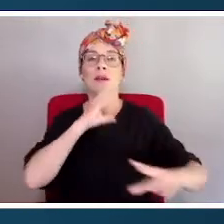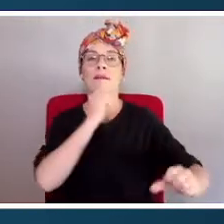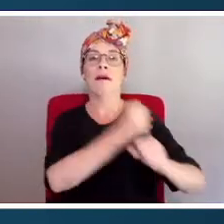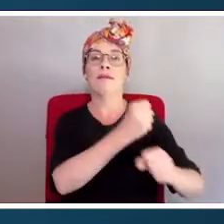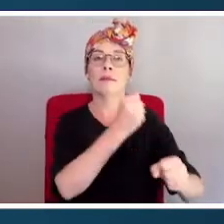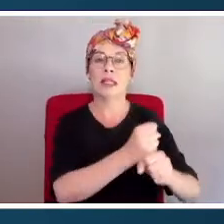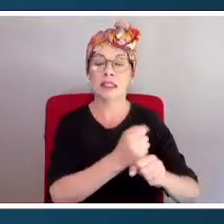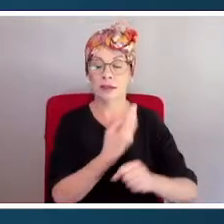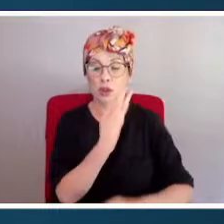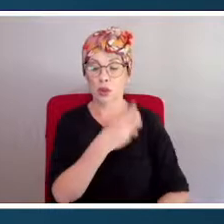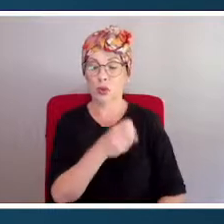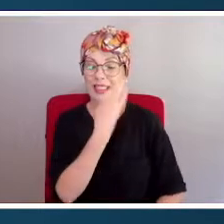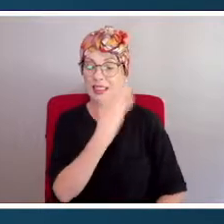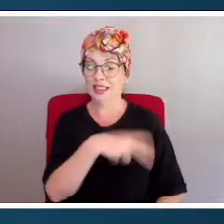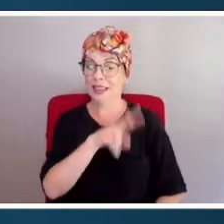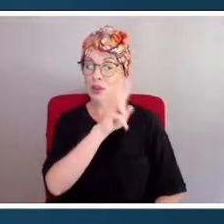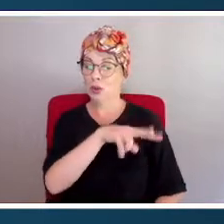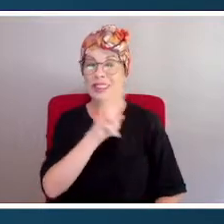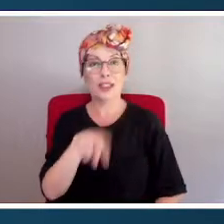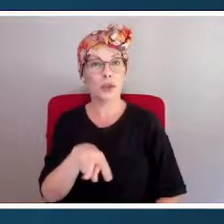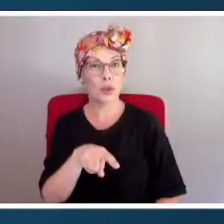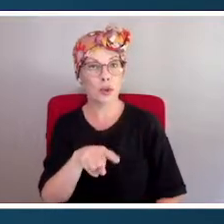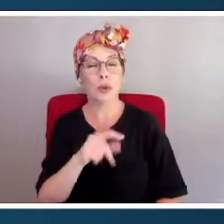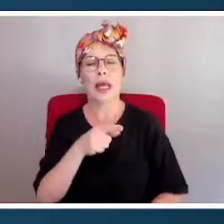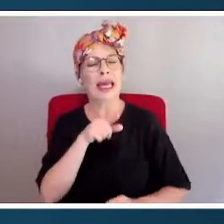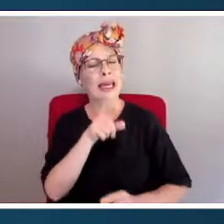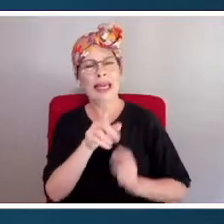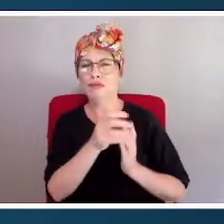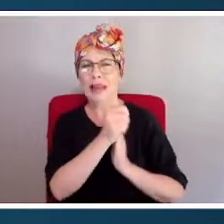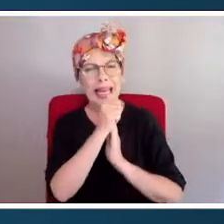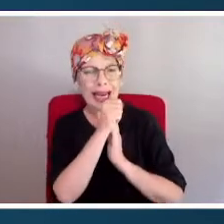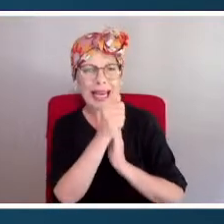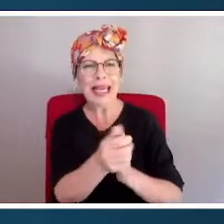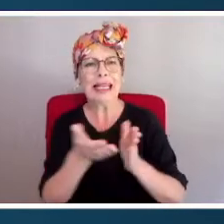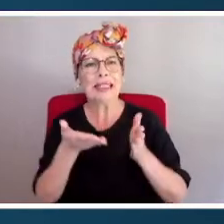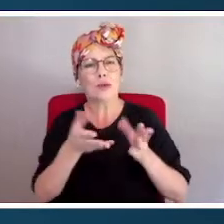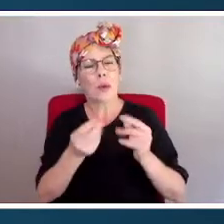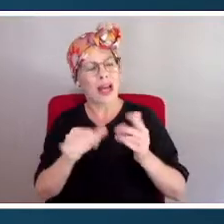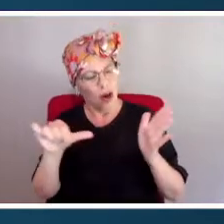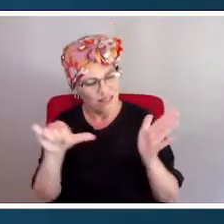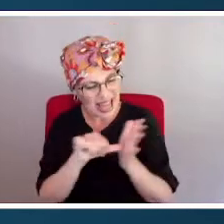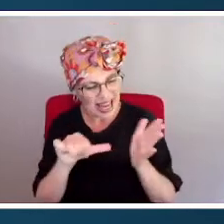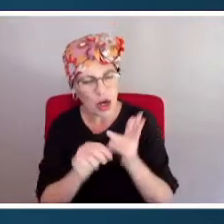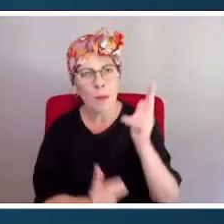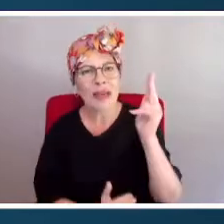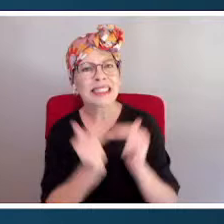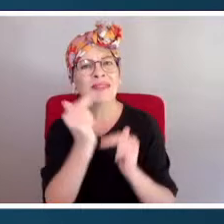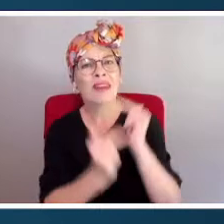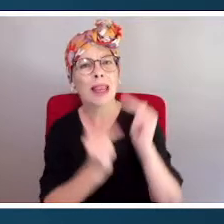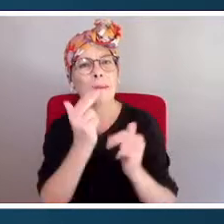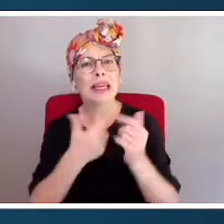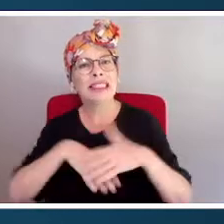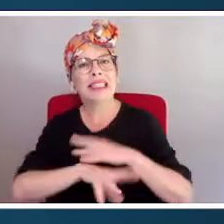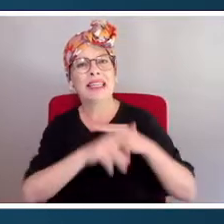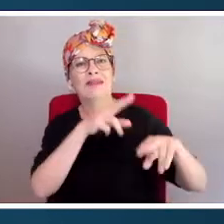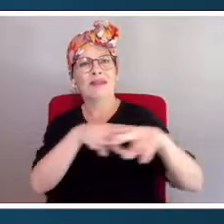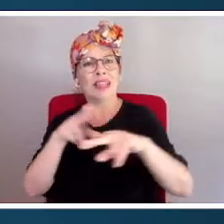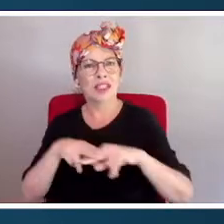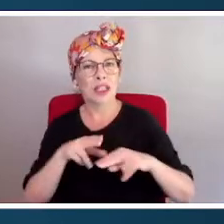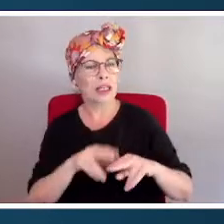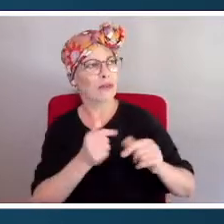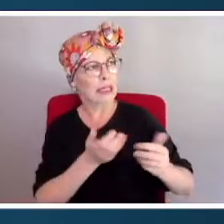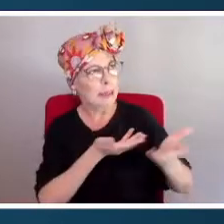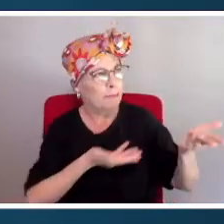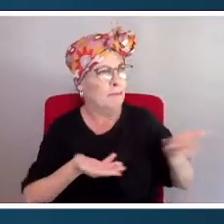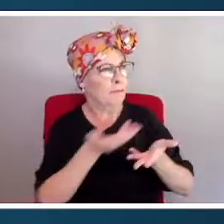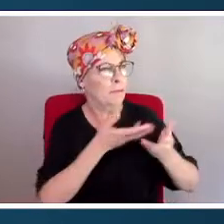at the forefront of economic, democratic and development reforms being pursued by the Rabuka government.